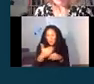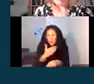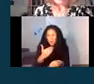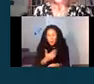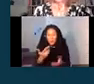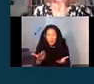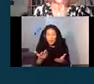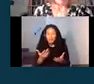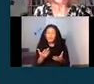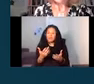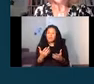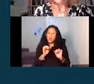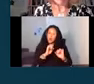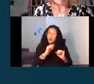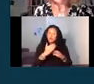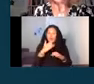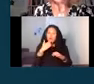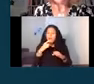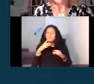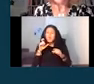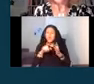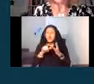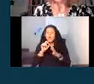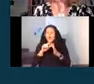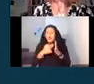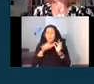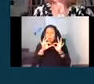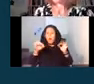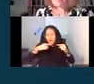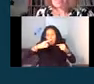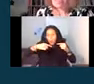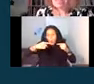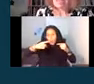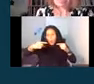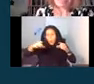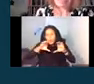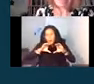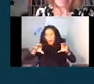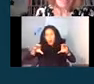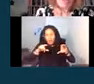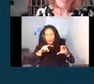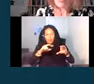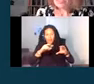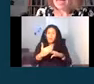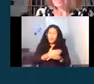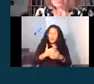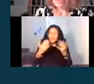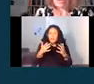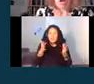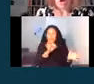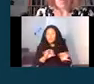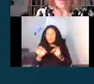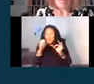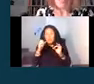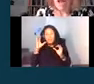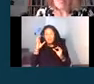Her job was to wind copper wire onto large coils. In the early days, nobody had radios